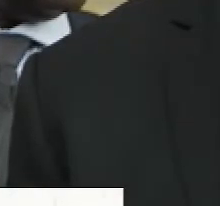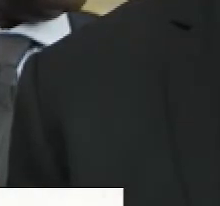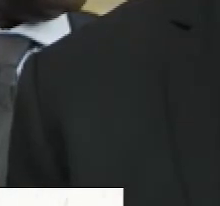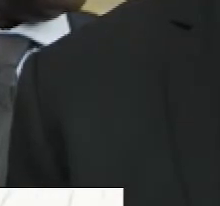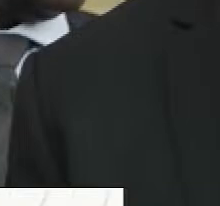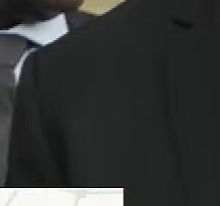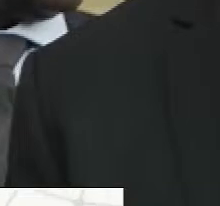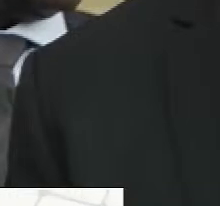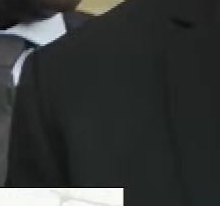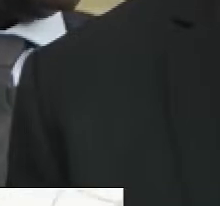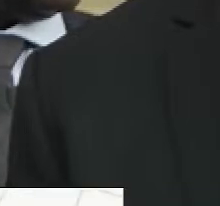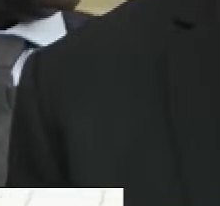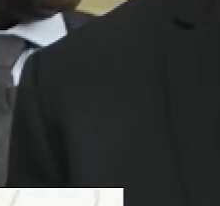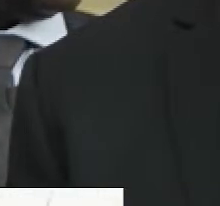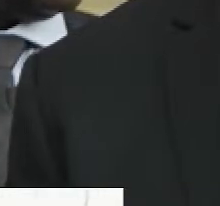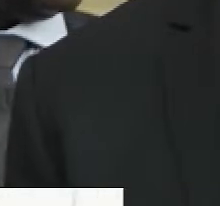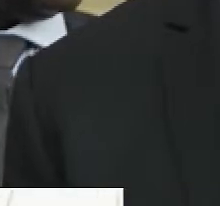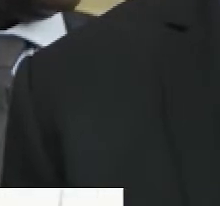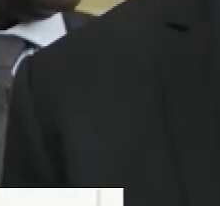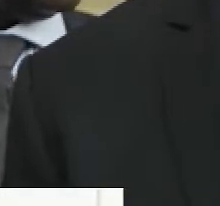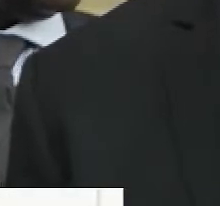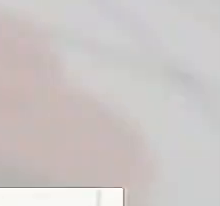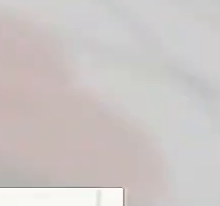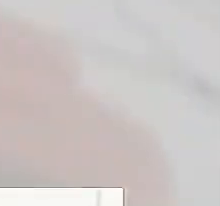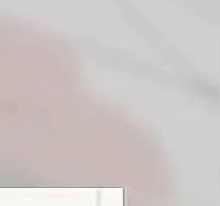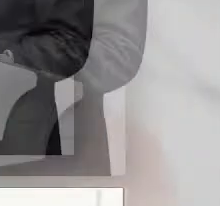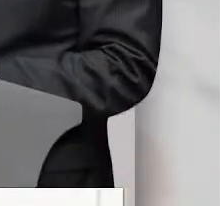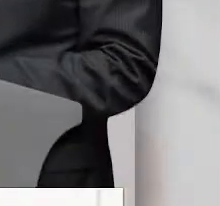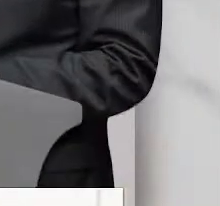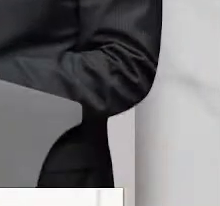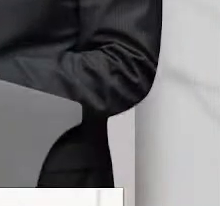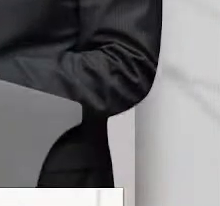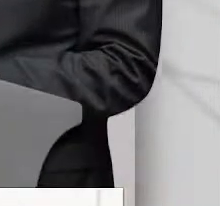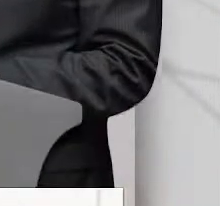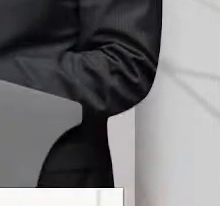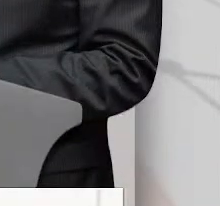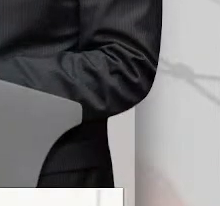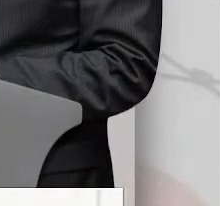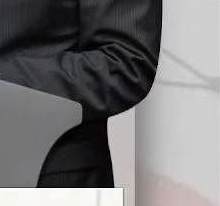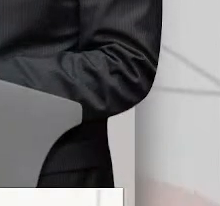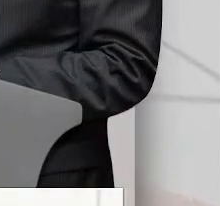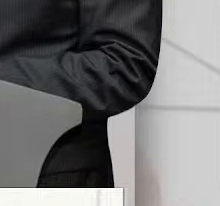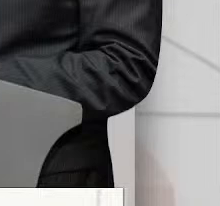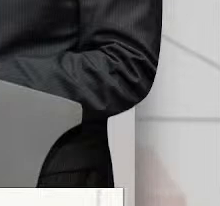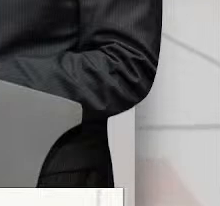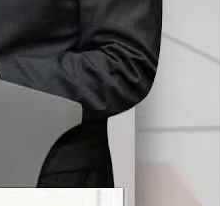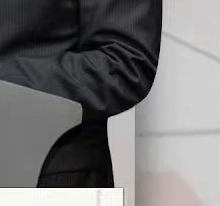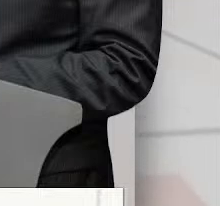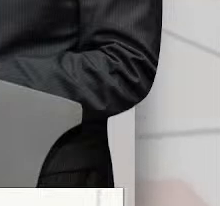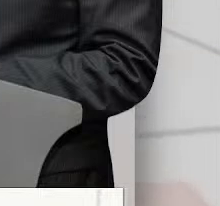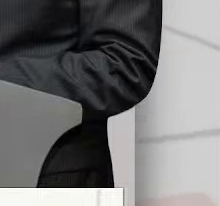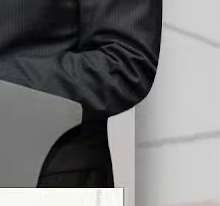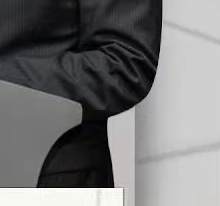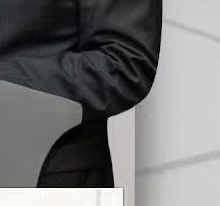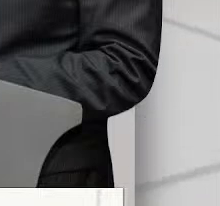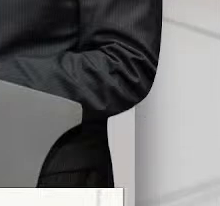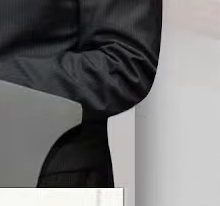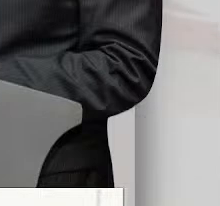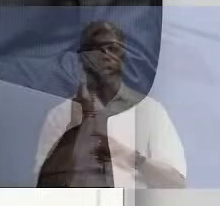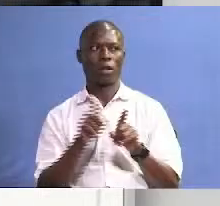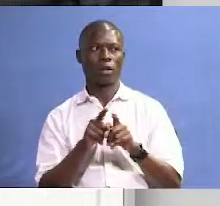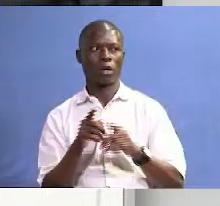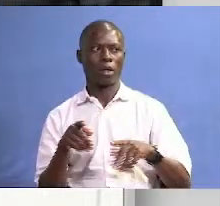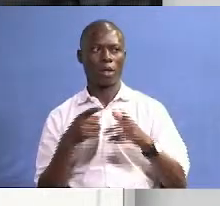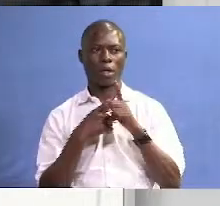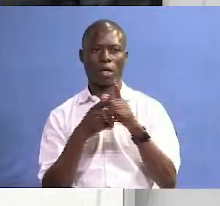an industrious member of the bench. According to the Deputy President Rigathi Gachagua, Justice Majanja was a prolific,